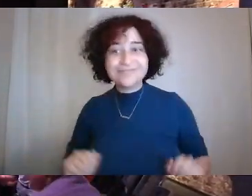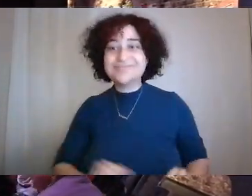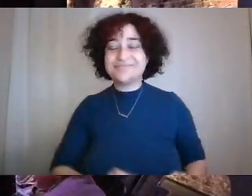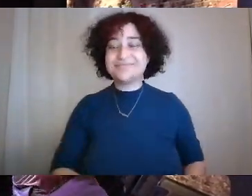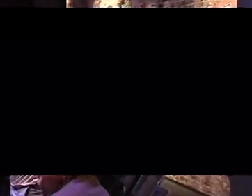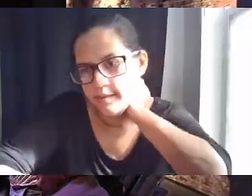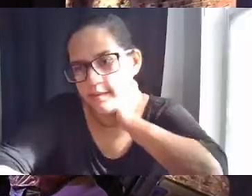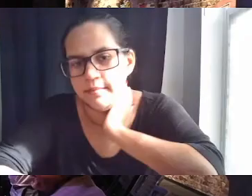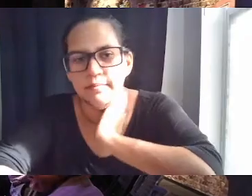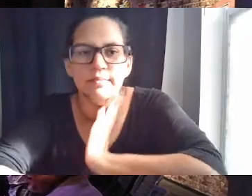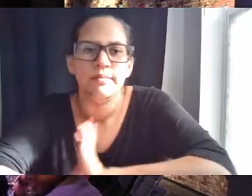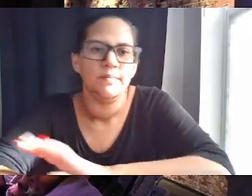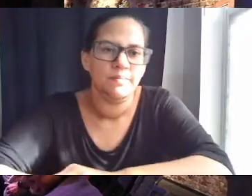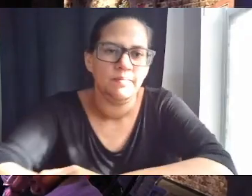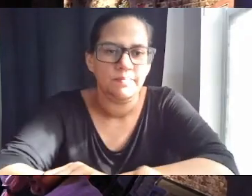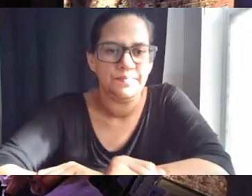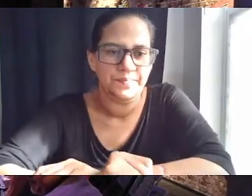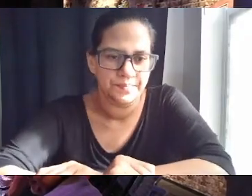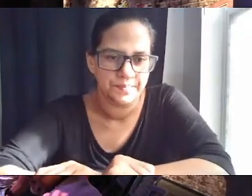3 minutes.